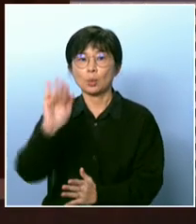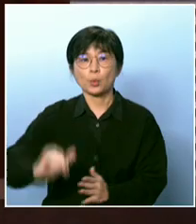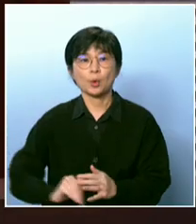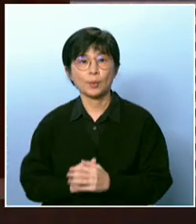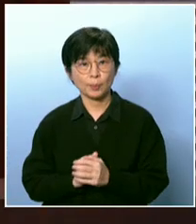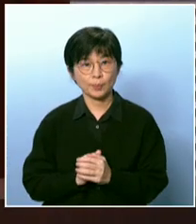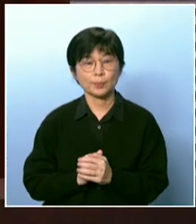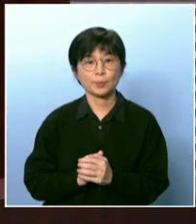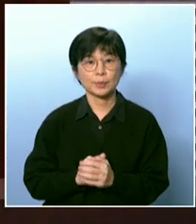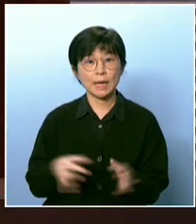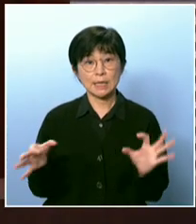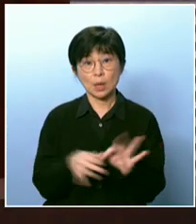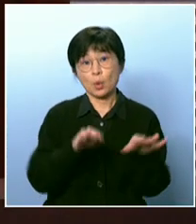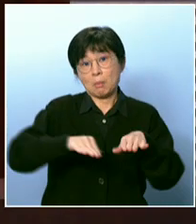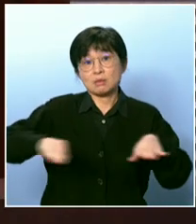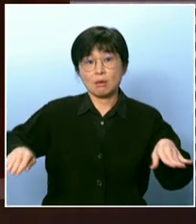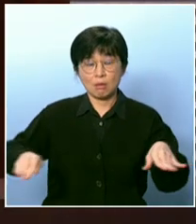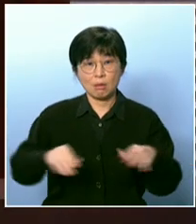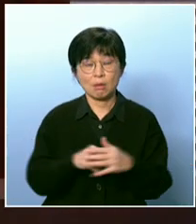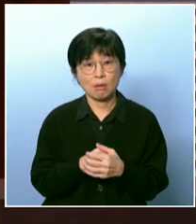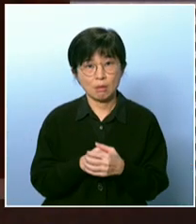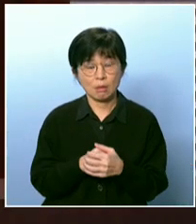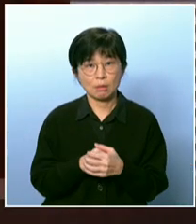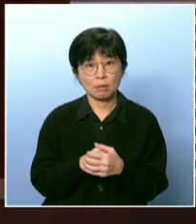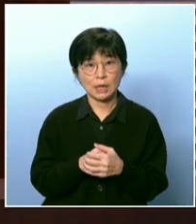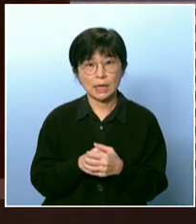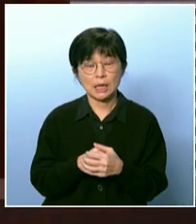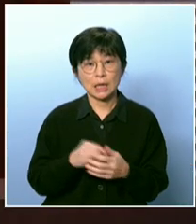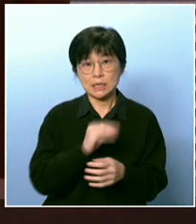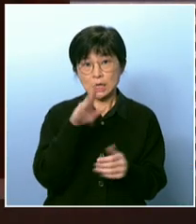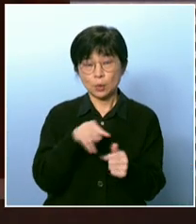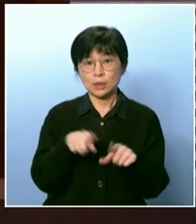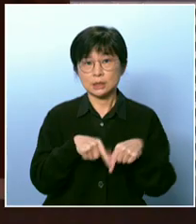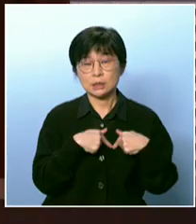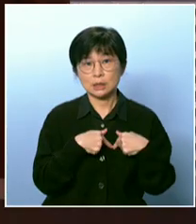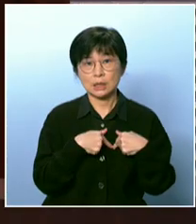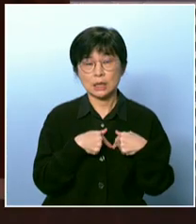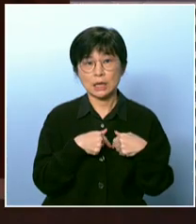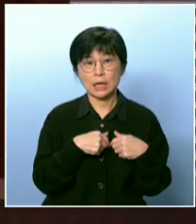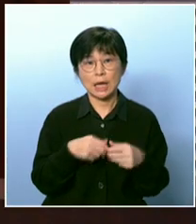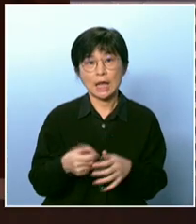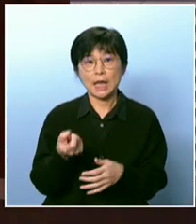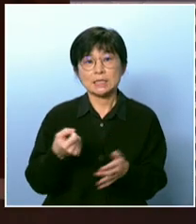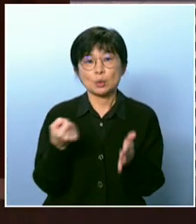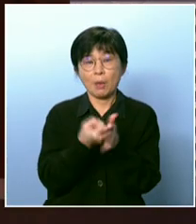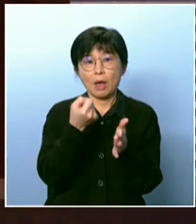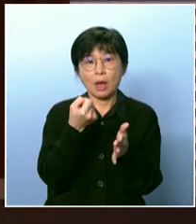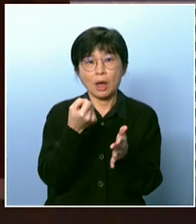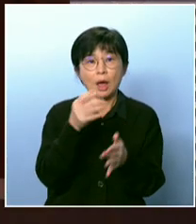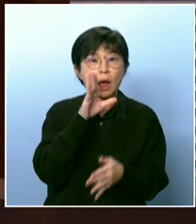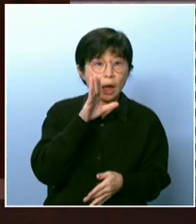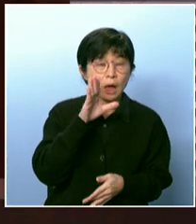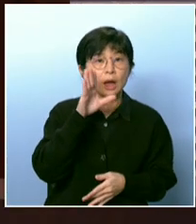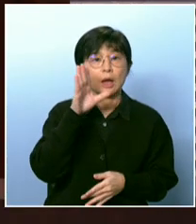places provided in different facilities in the neighborhood. As for parking spaces, we